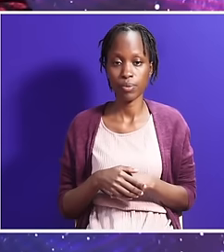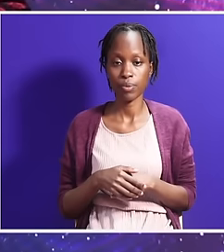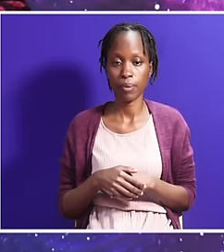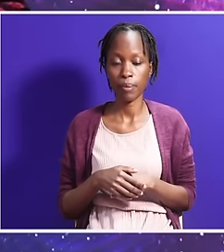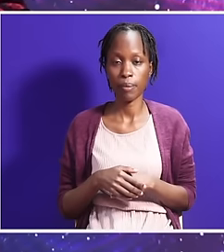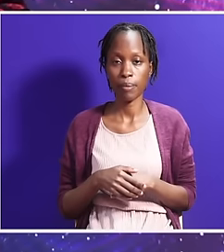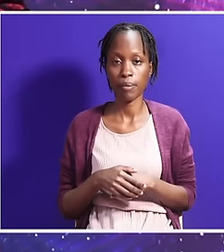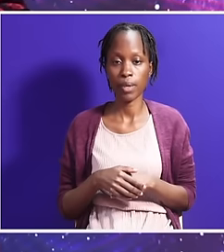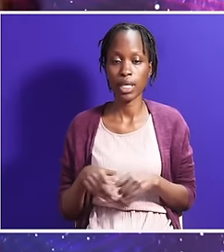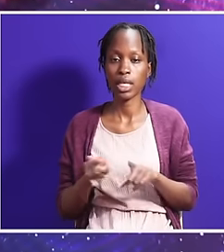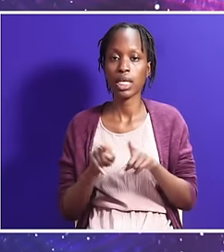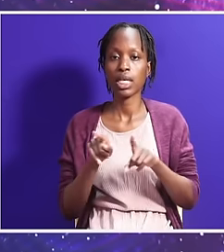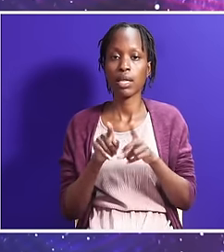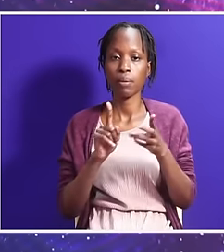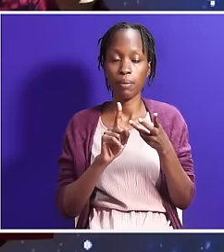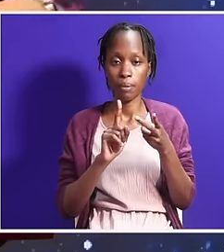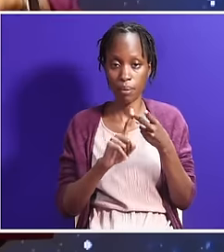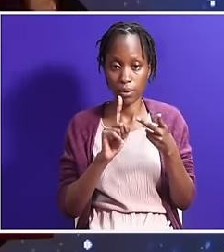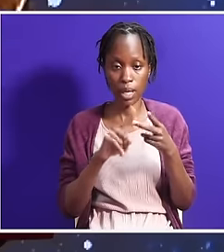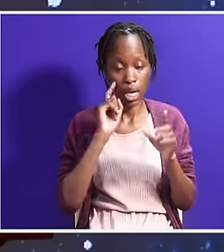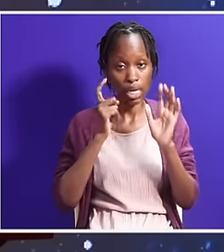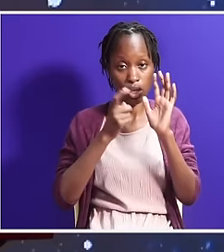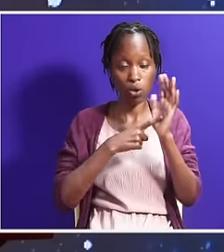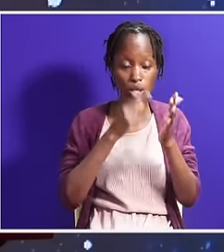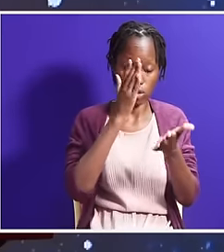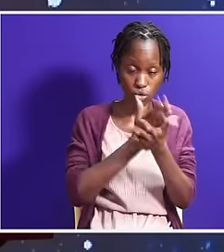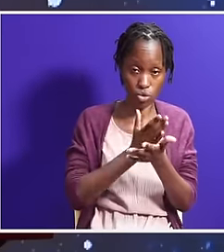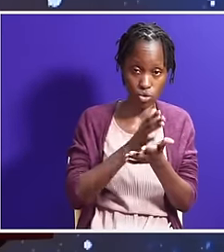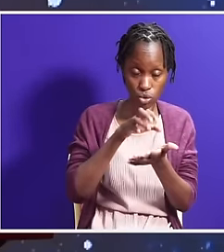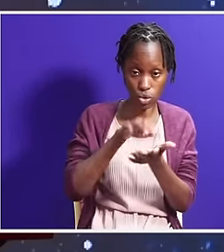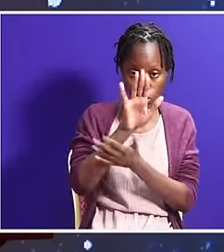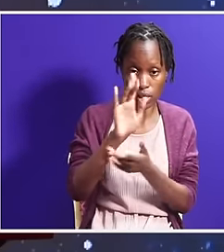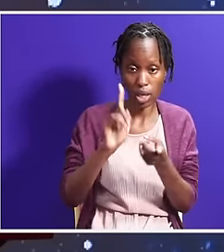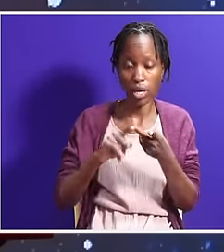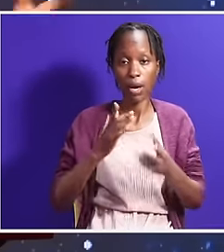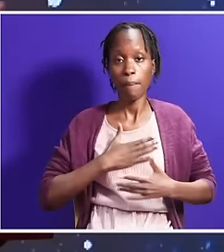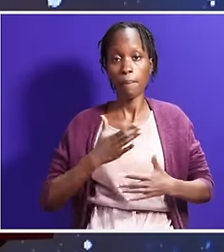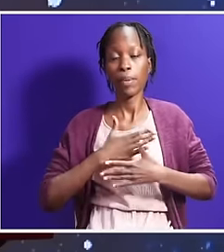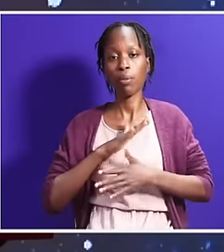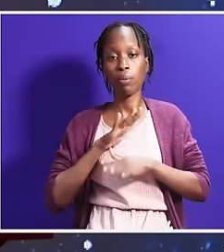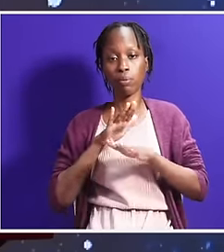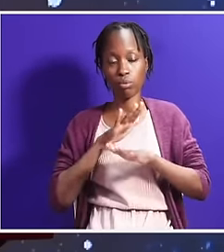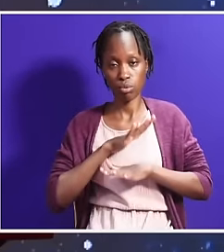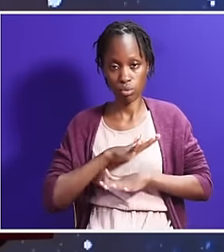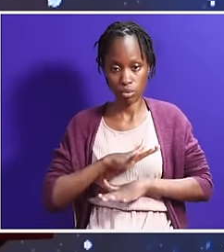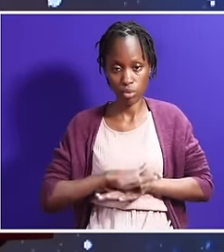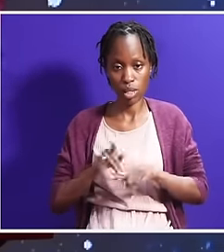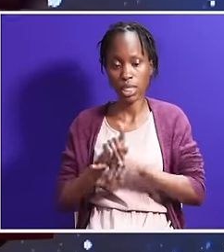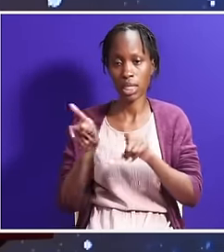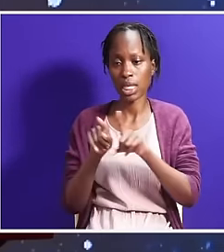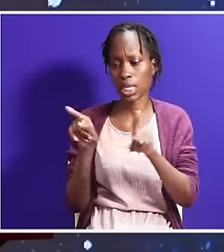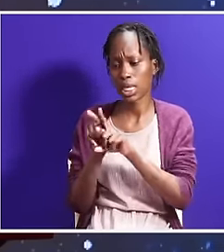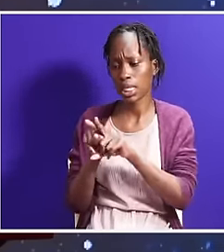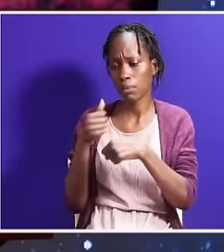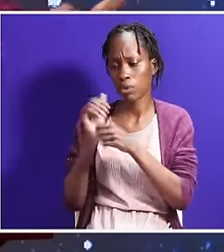Breathe slowly is number two. So acknowledge your reality, breathe slowly, ground yourself, bring your mind to the present, let